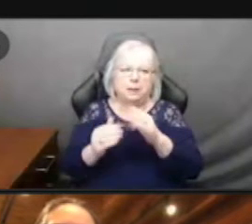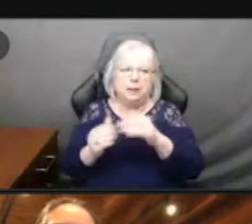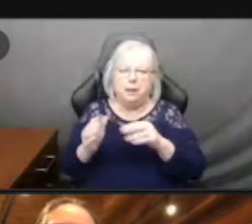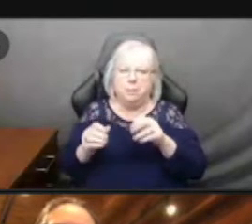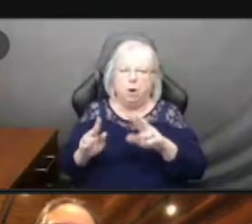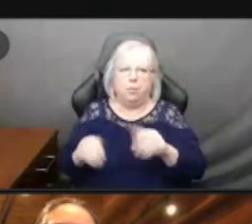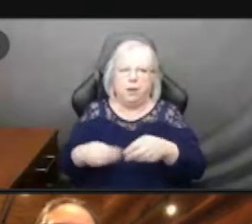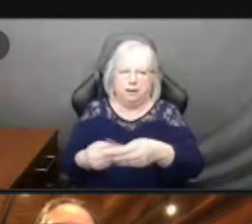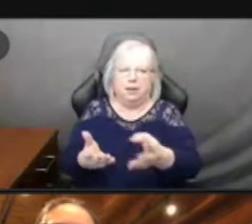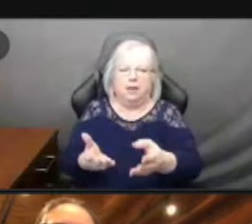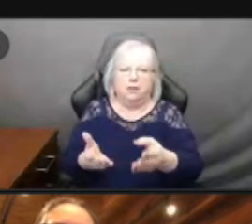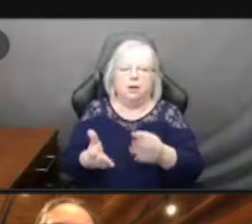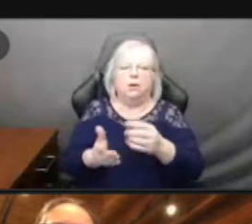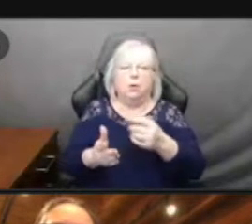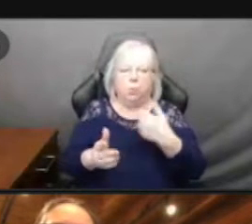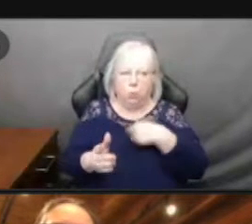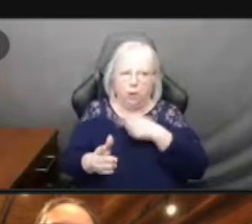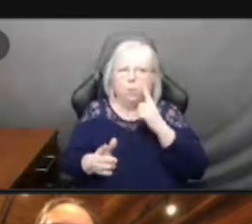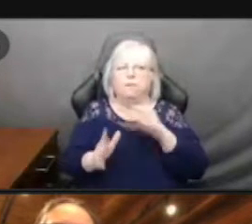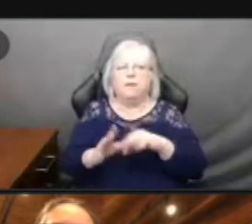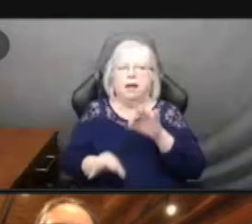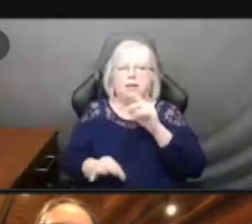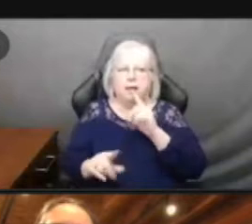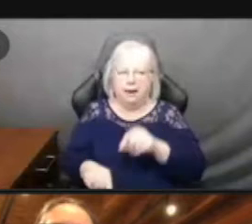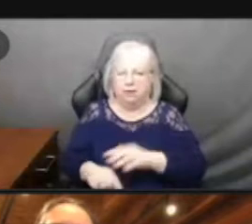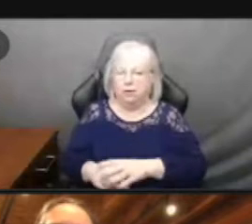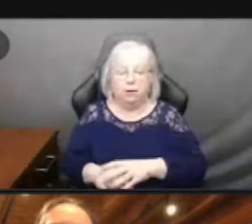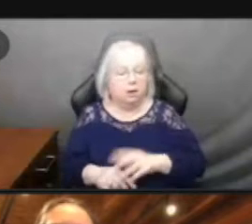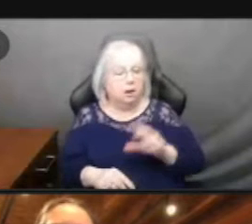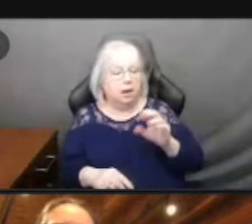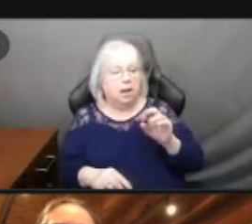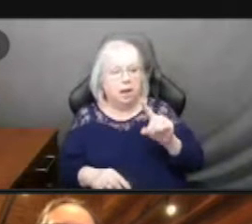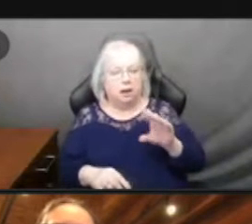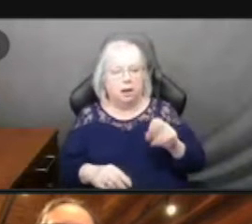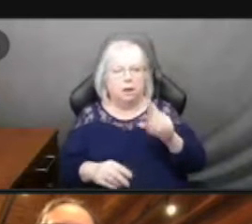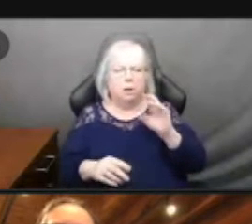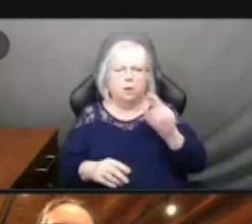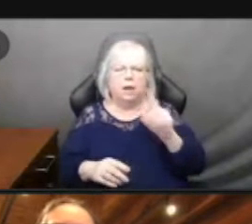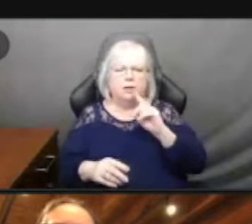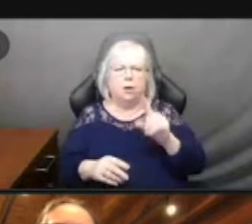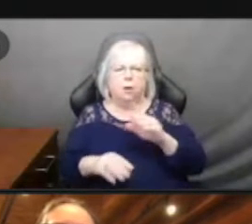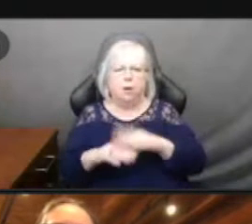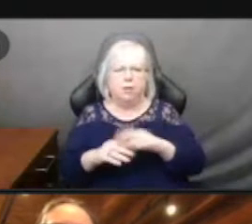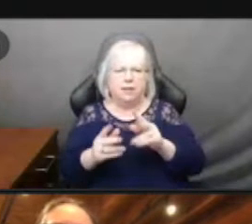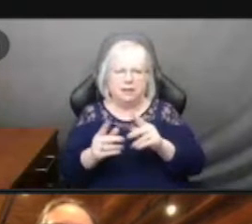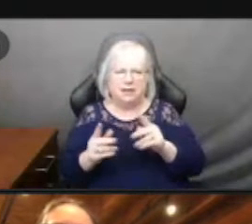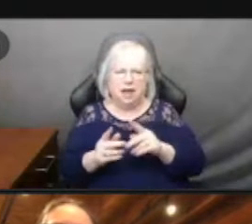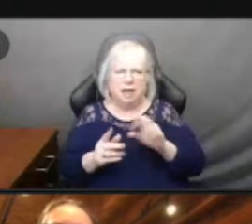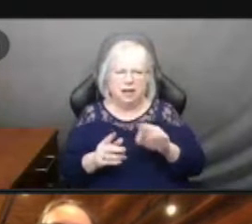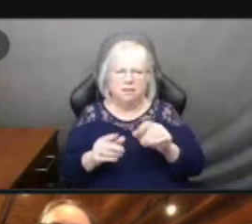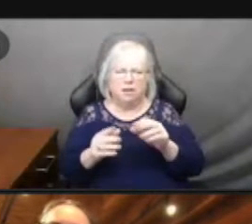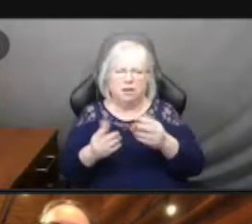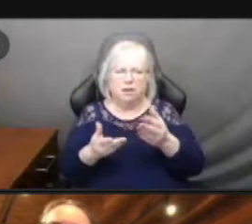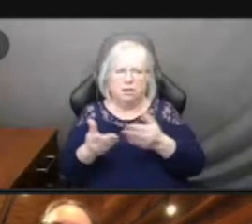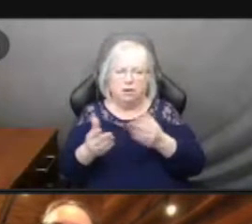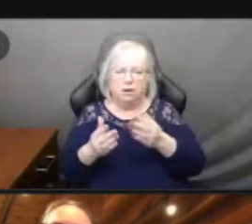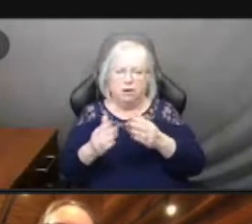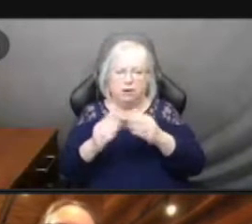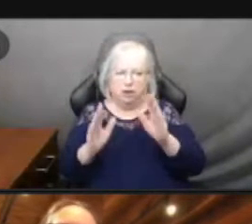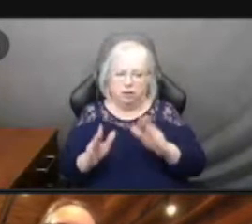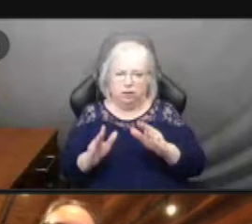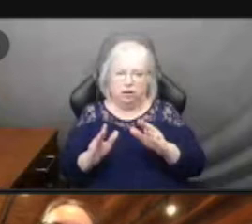be remediated and found out. Okay, so we are putting on the site of a service station several years